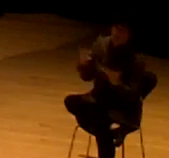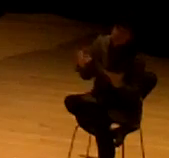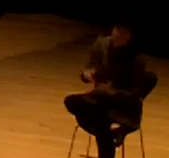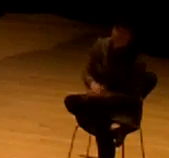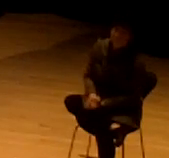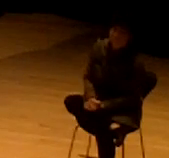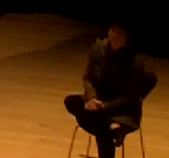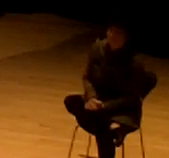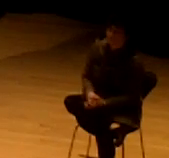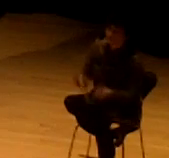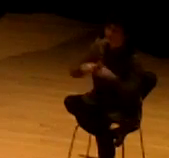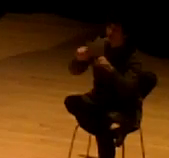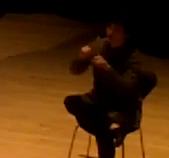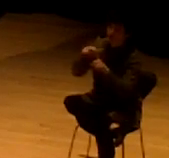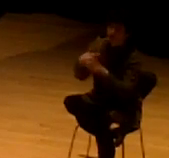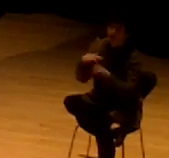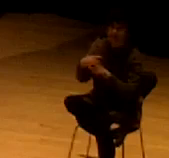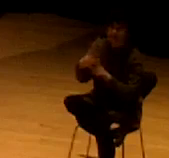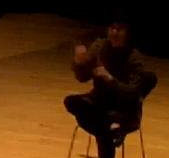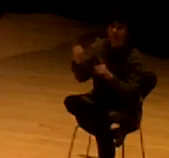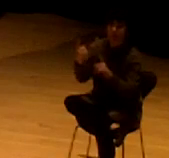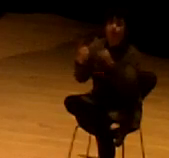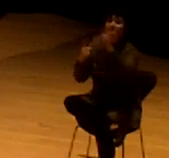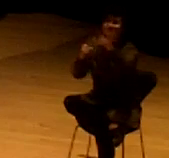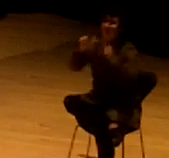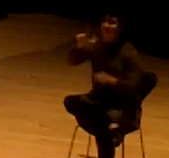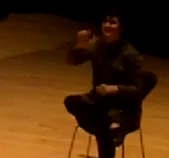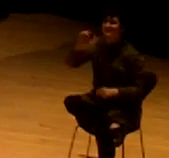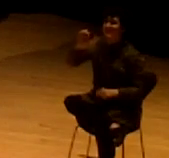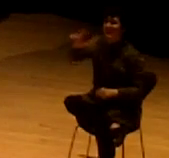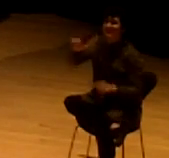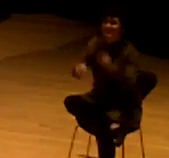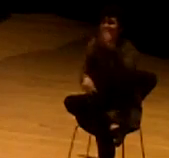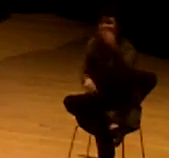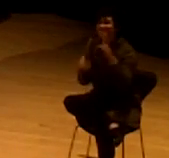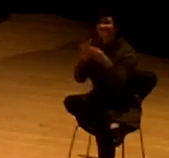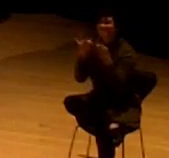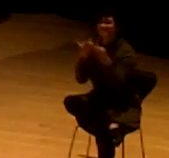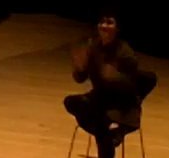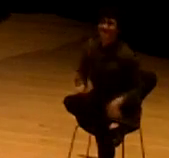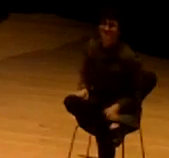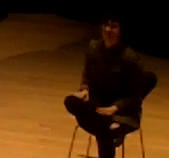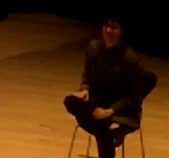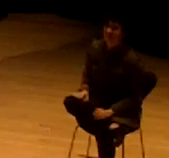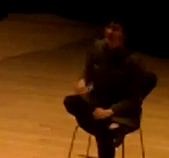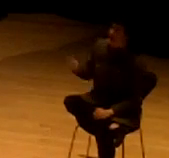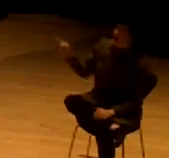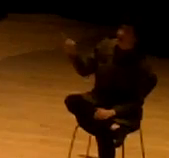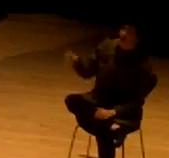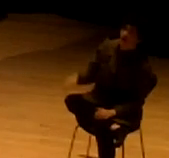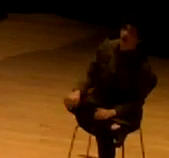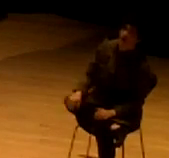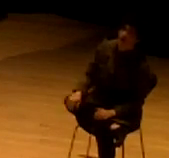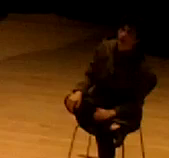Okay. Hey, y'all. Fabulous work across the board. You know, deep respect.